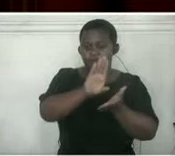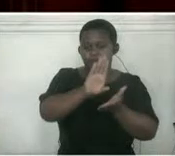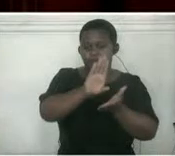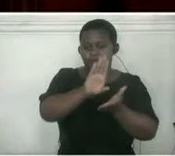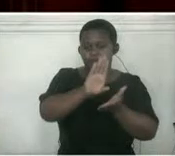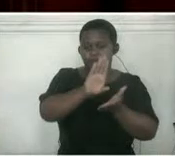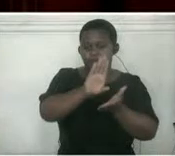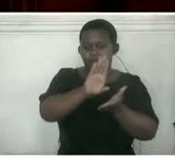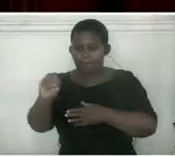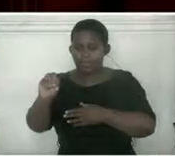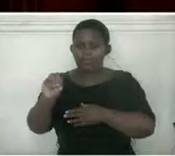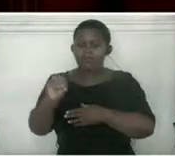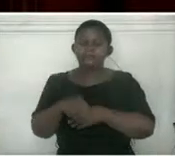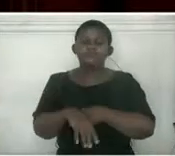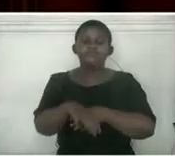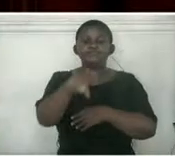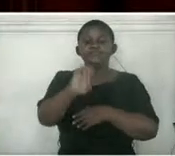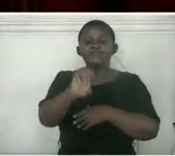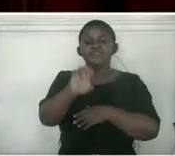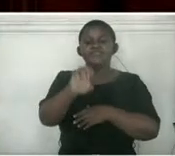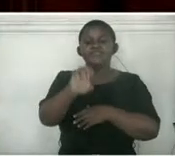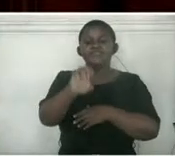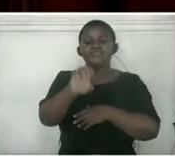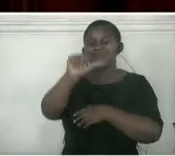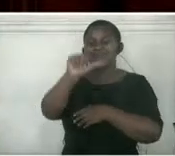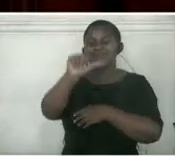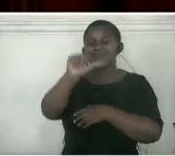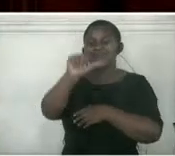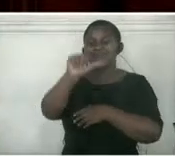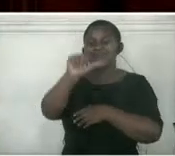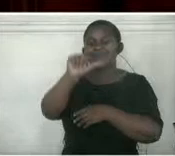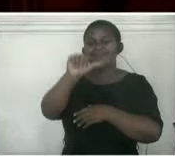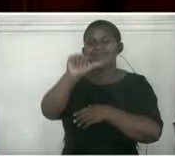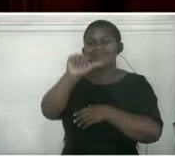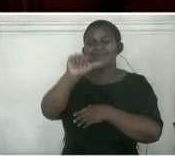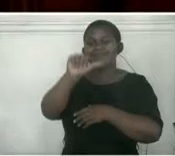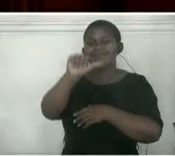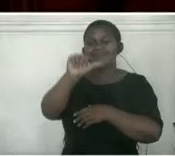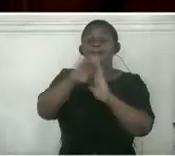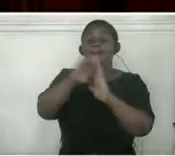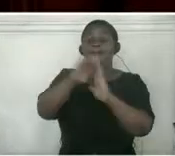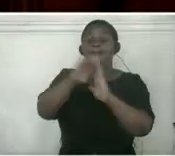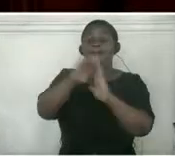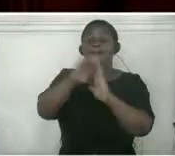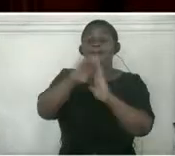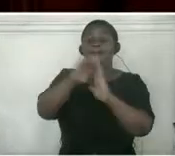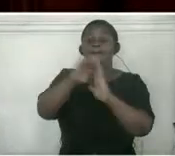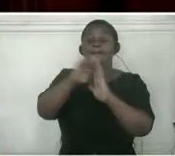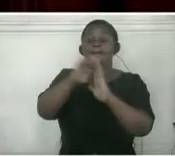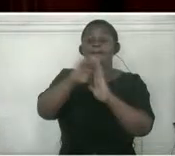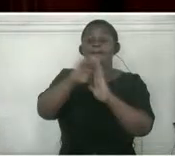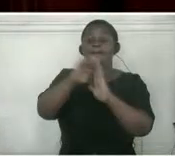million. ETIA Exporter Competitiveness Program will sustain